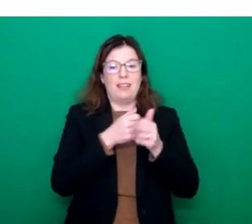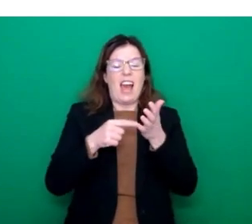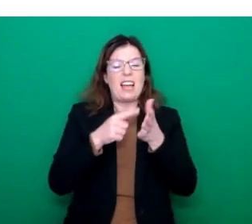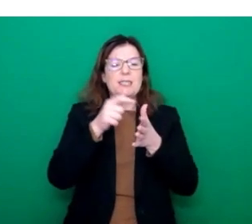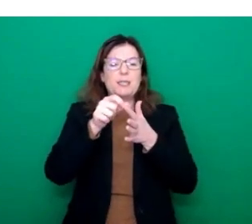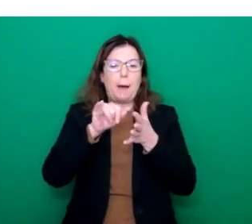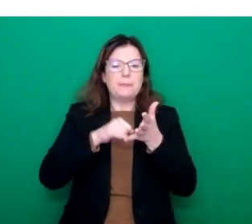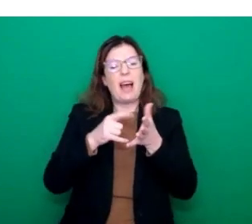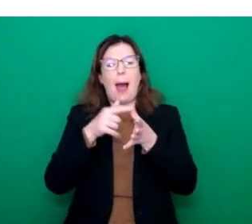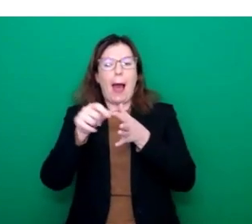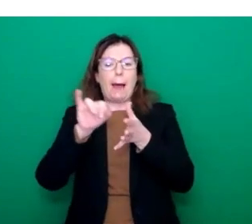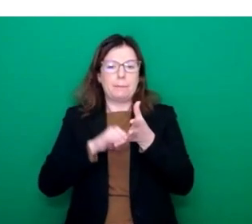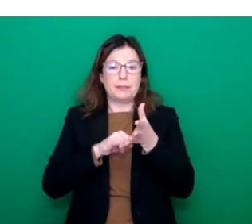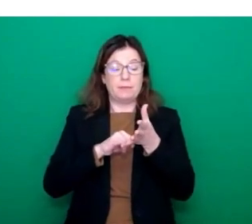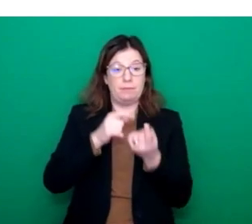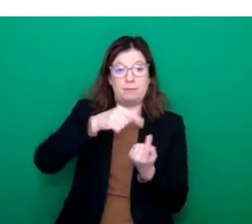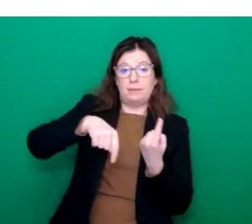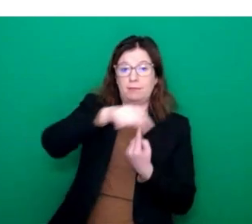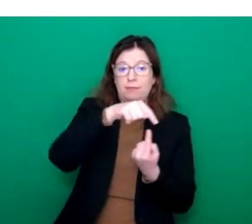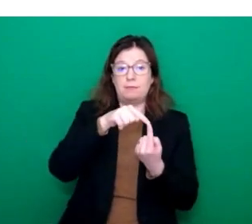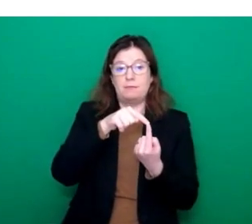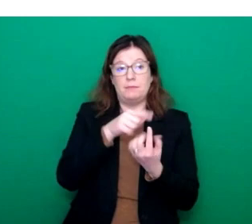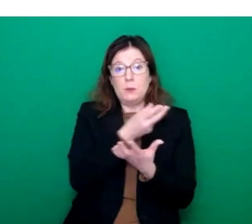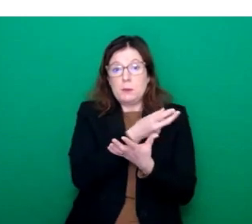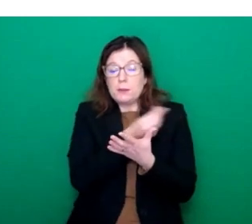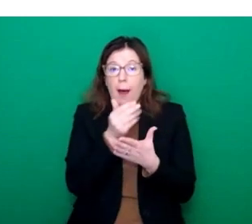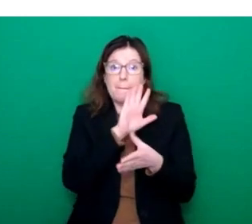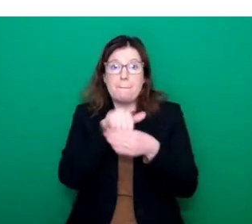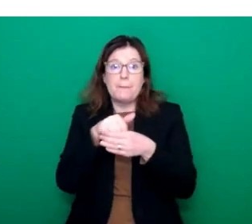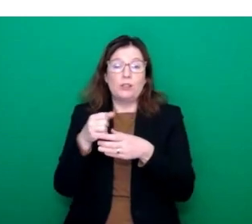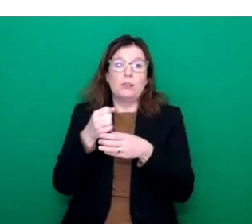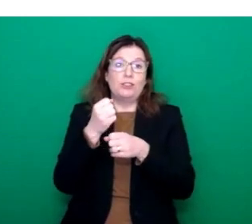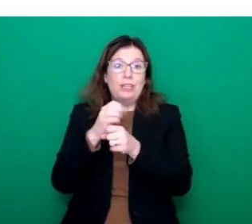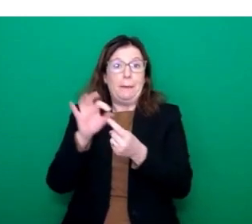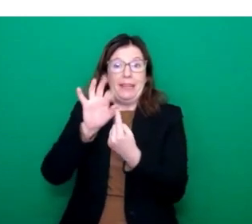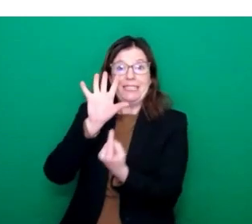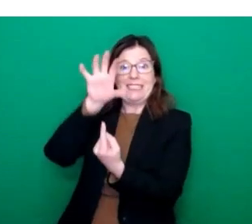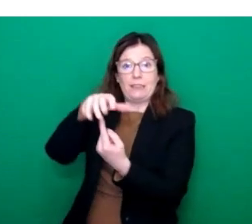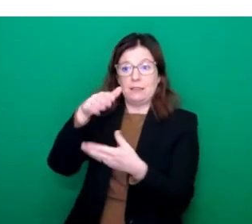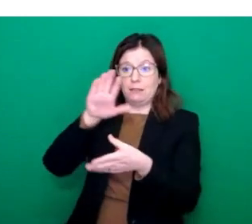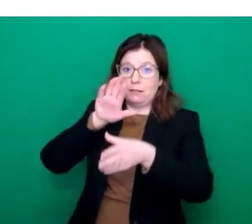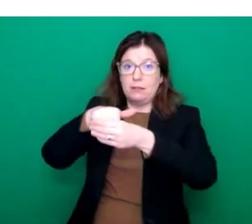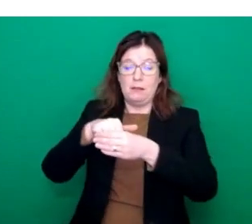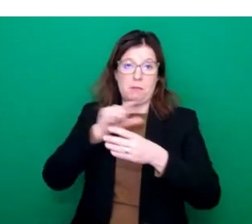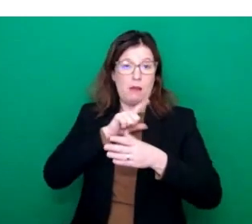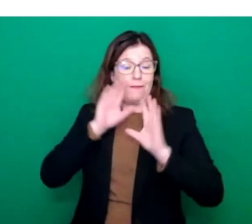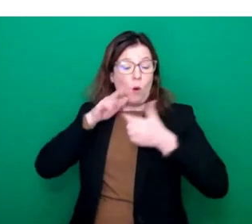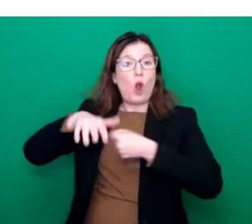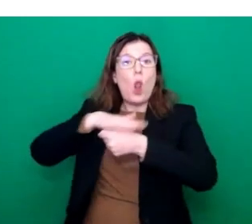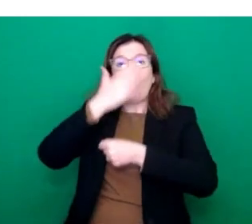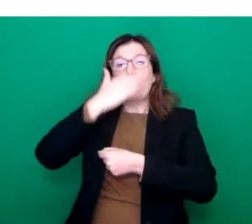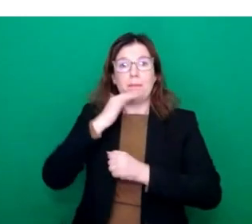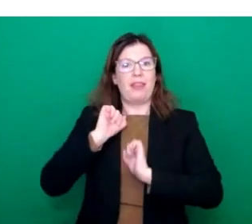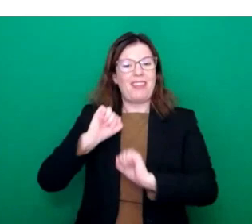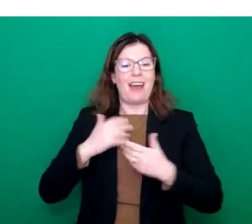APS, who are working, some of which are working in general practice settings with a focus on population health.